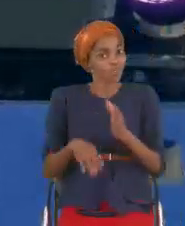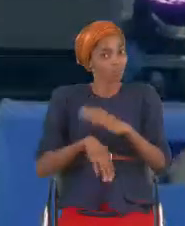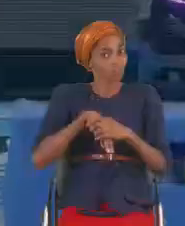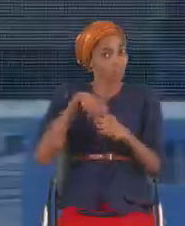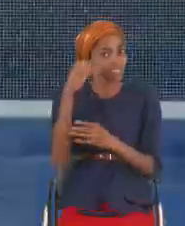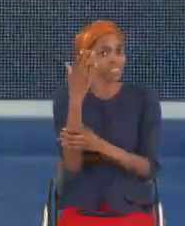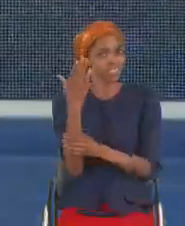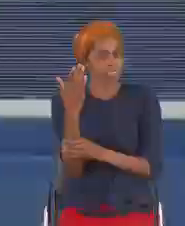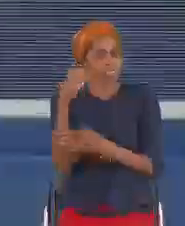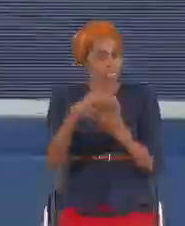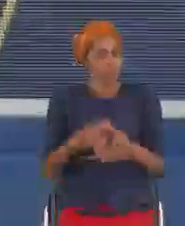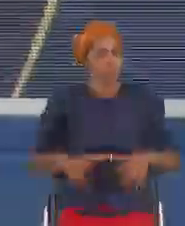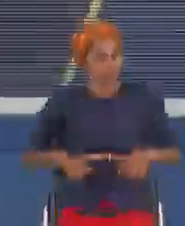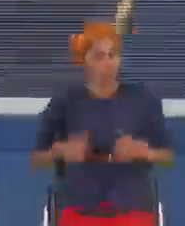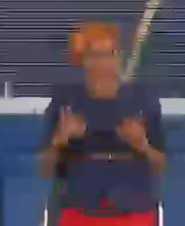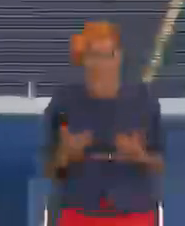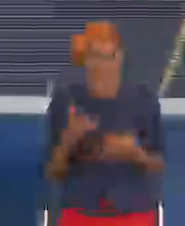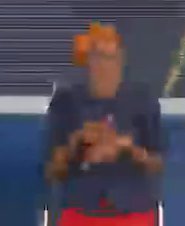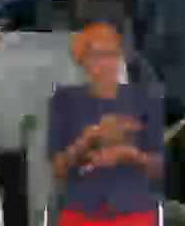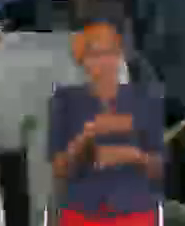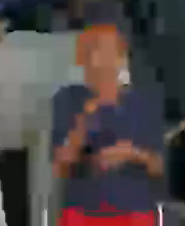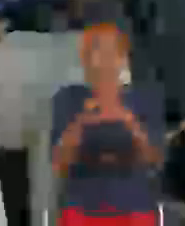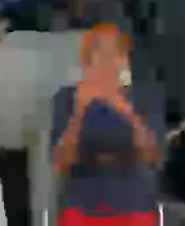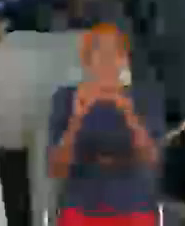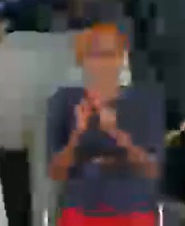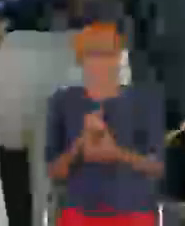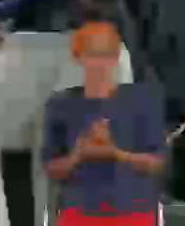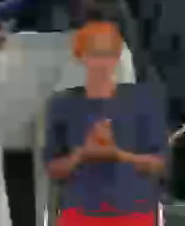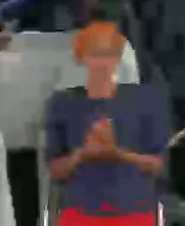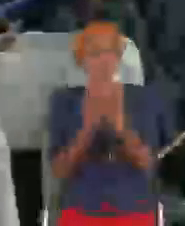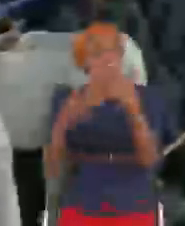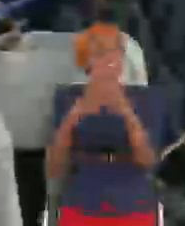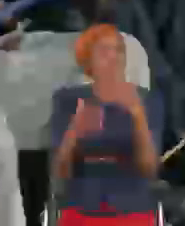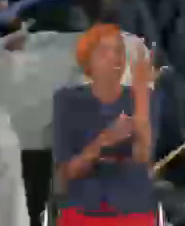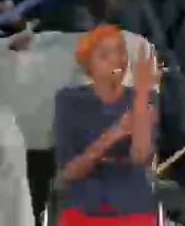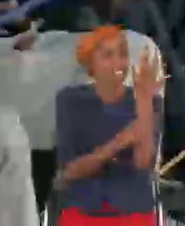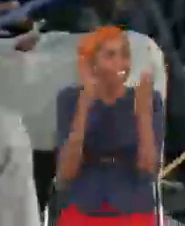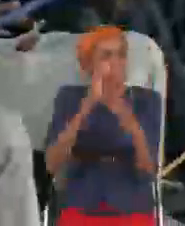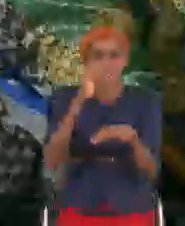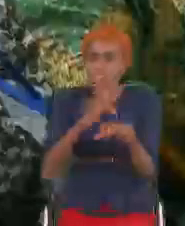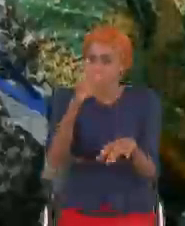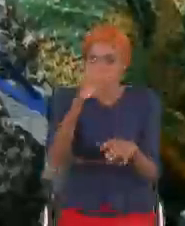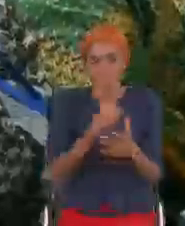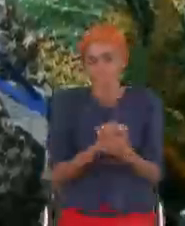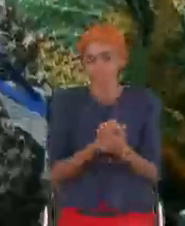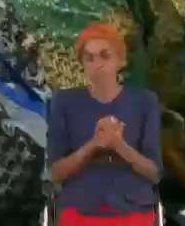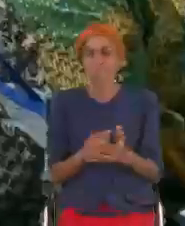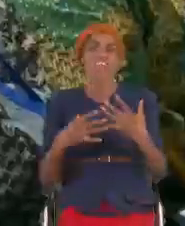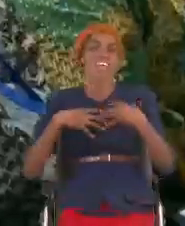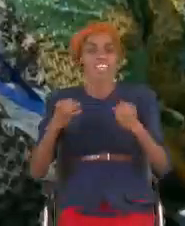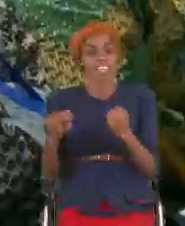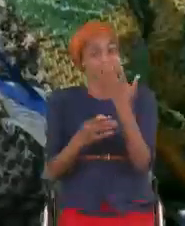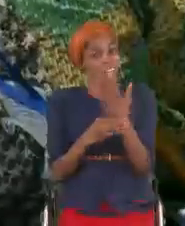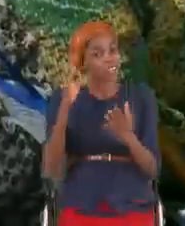in your life today. He will touch you. Heavenly hand will touch you. The healing